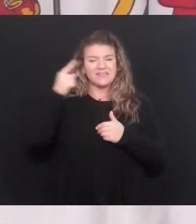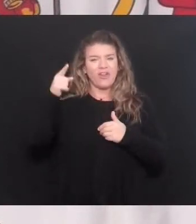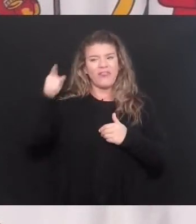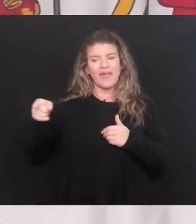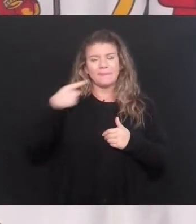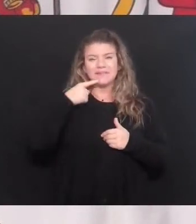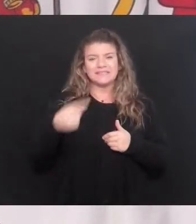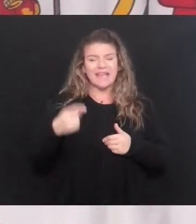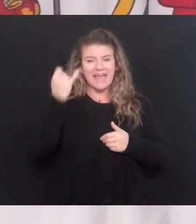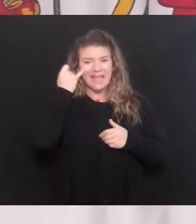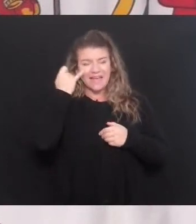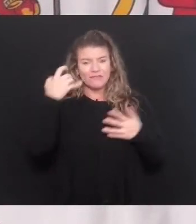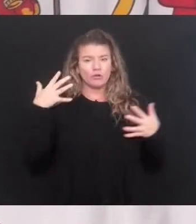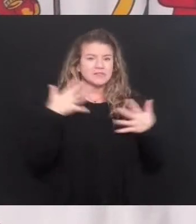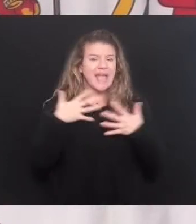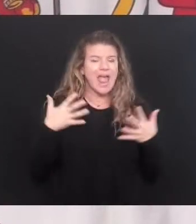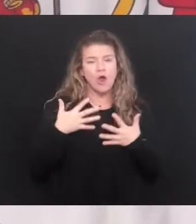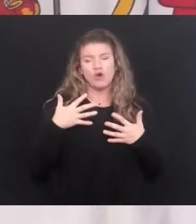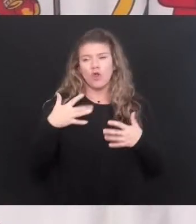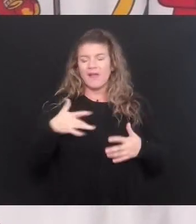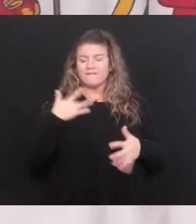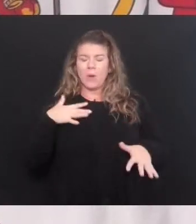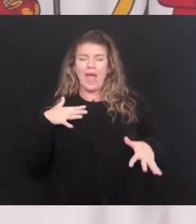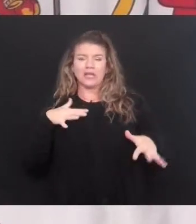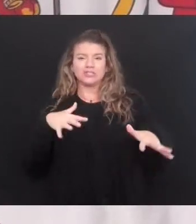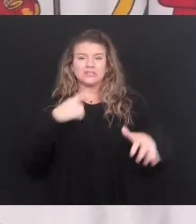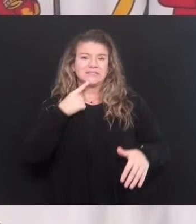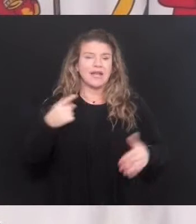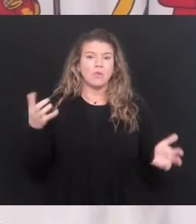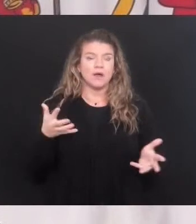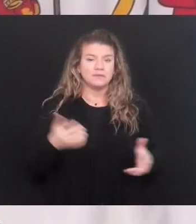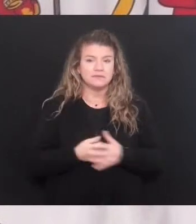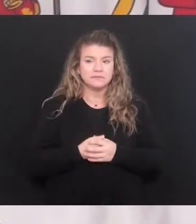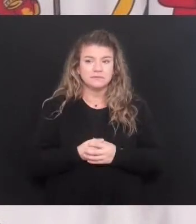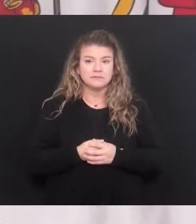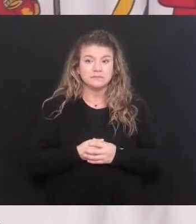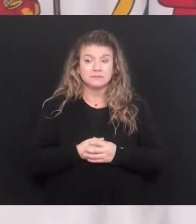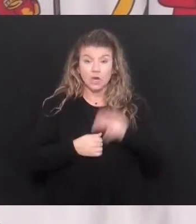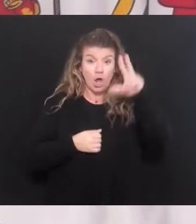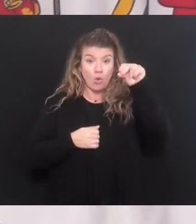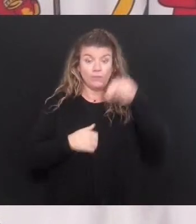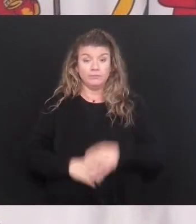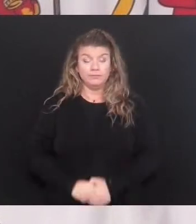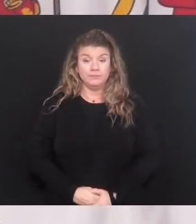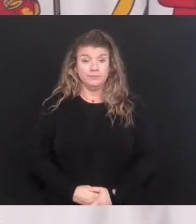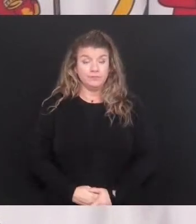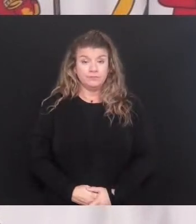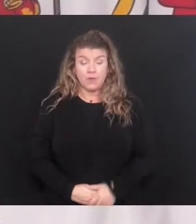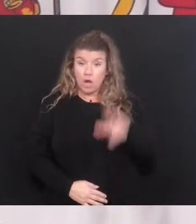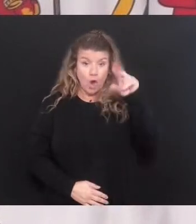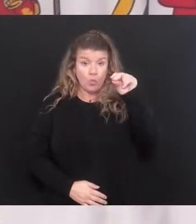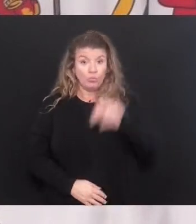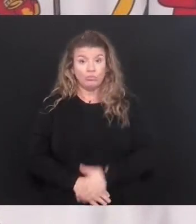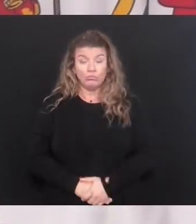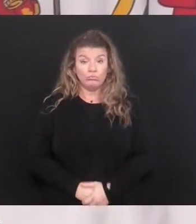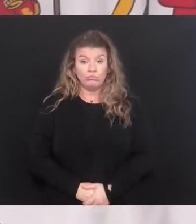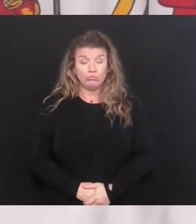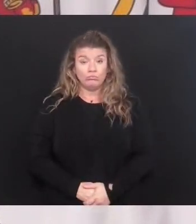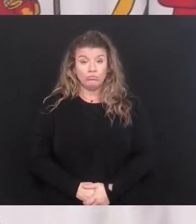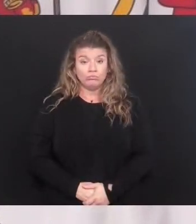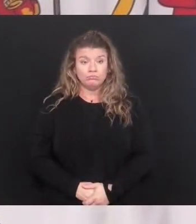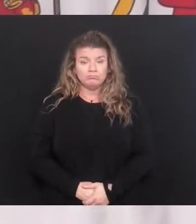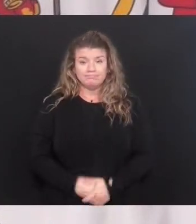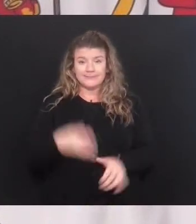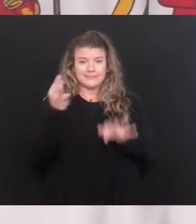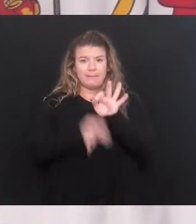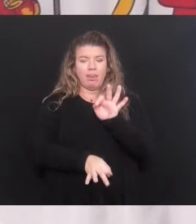that's scared or feels anxious to say? No. No. It's as